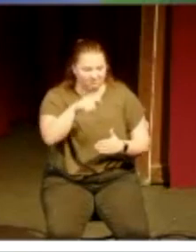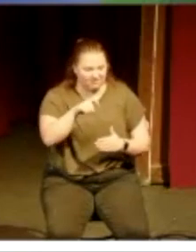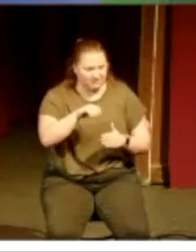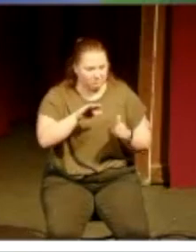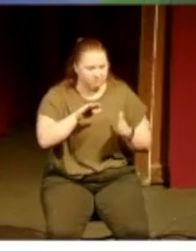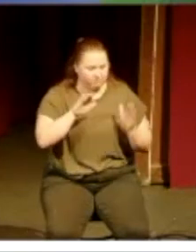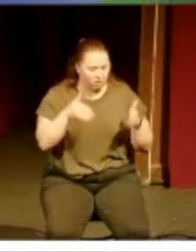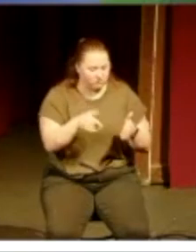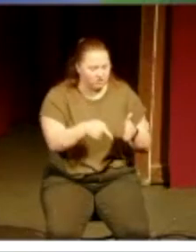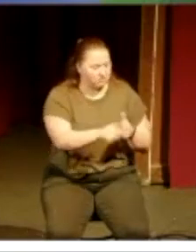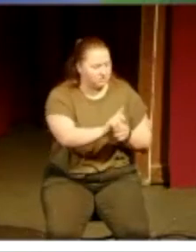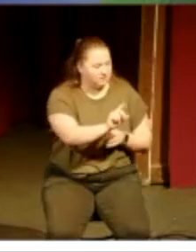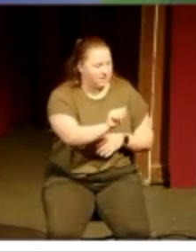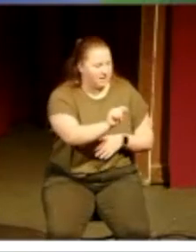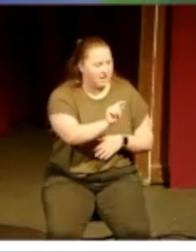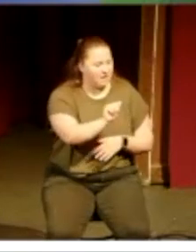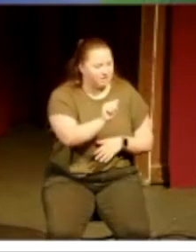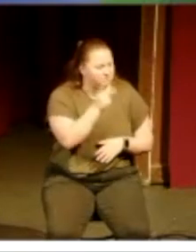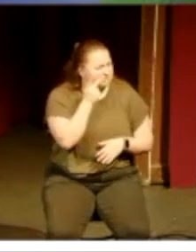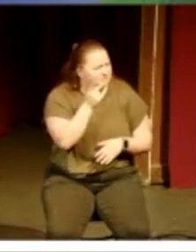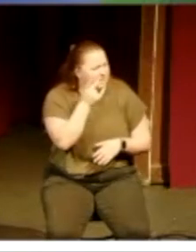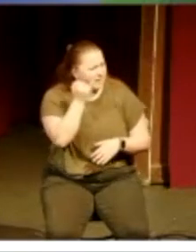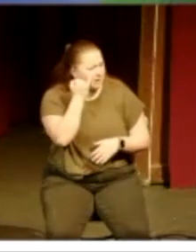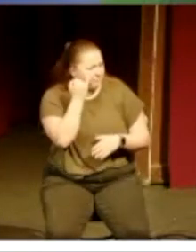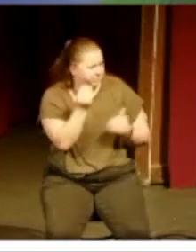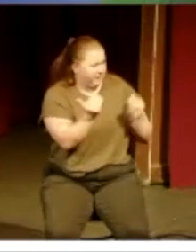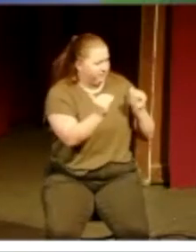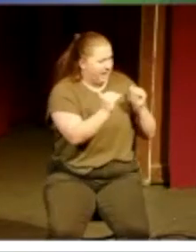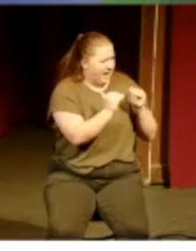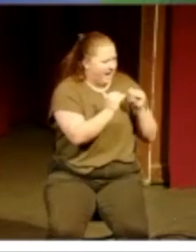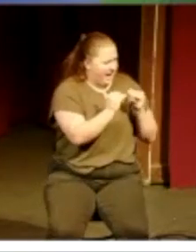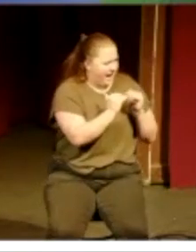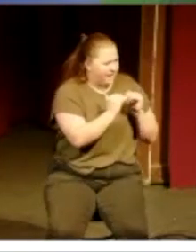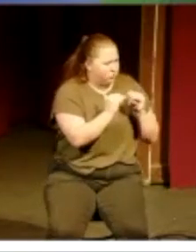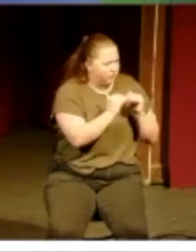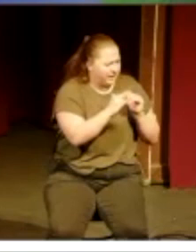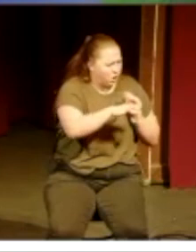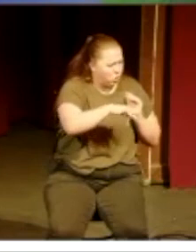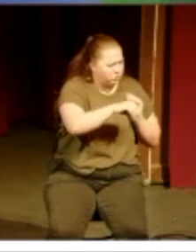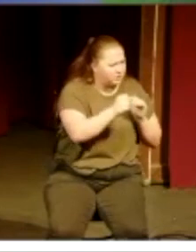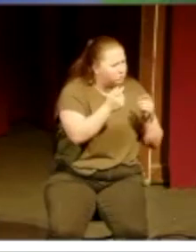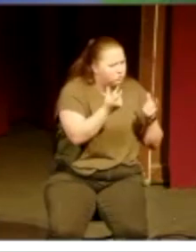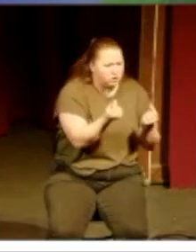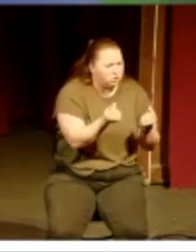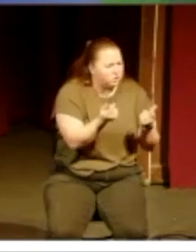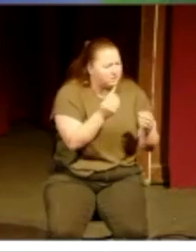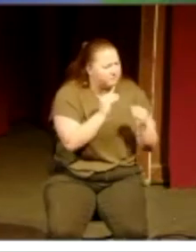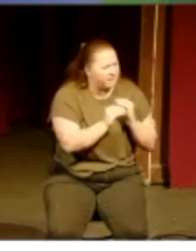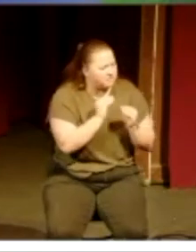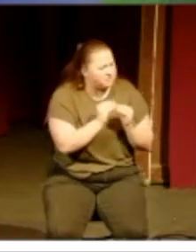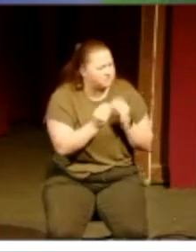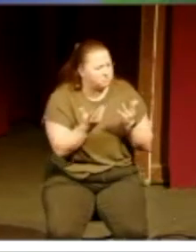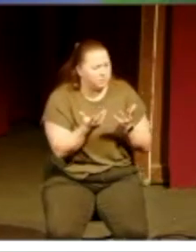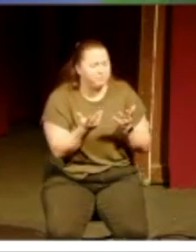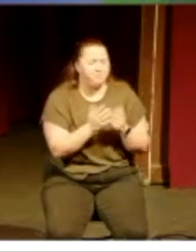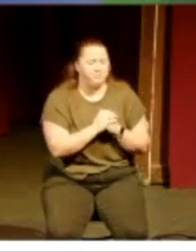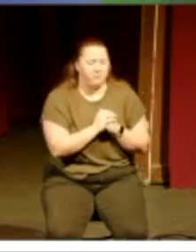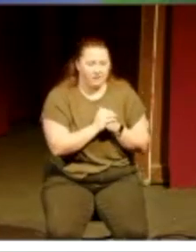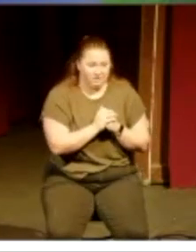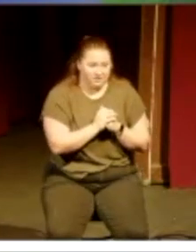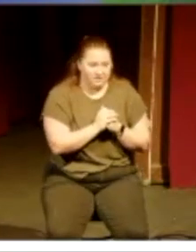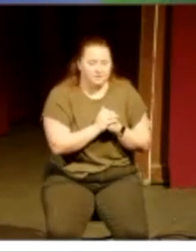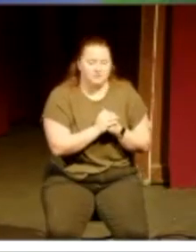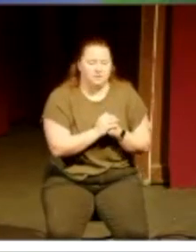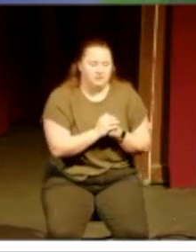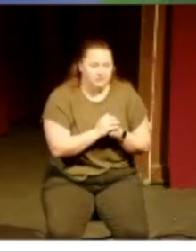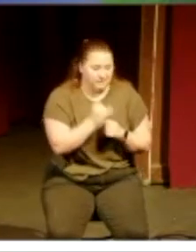data and seeing, first of all, do we have equity gaps? And if we do, why and what can we do? Doesn't make any of us bad people as long as